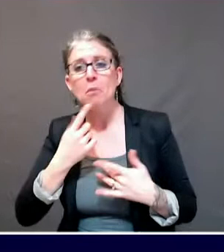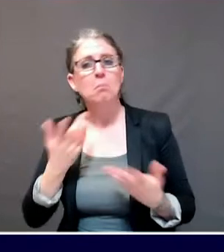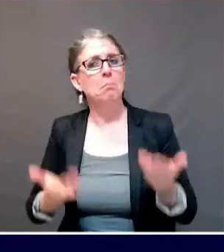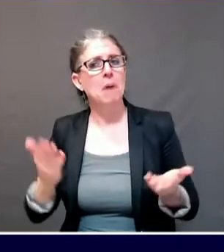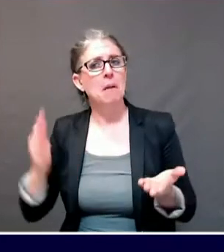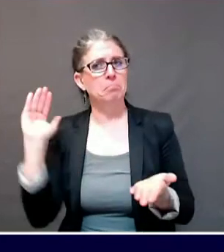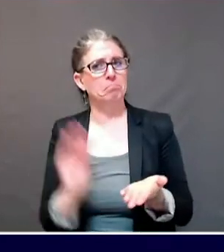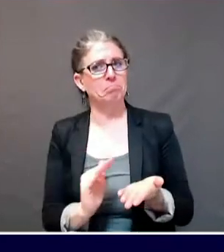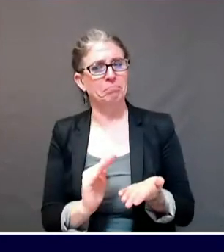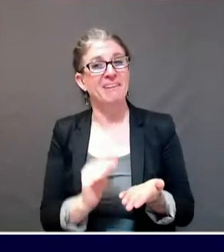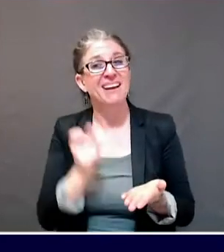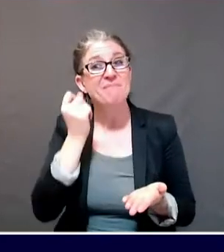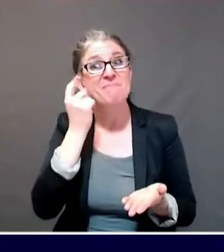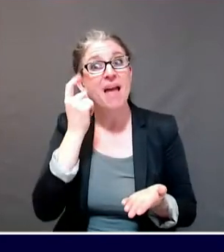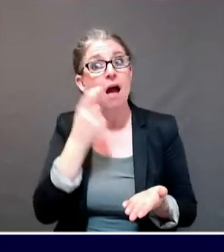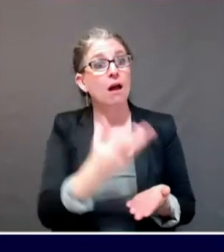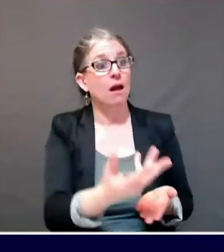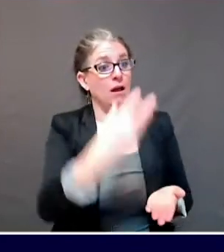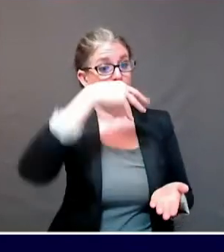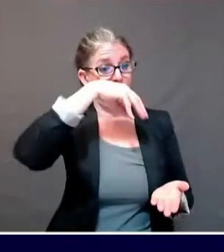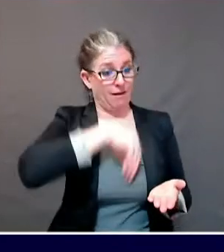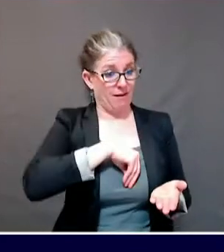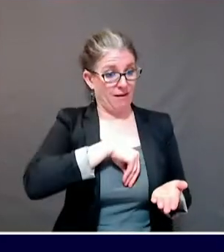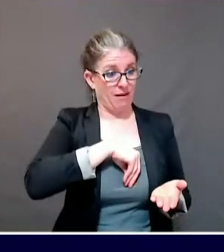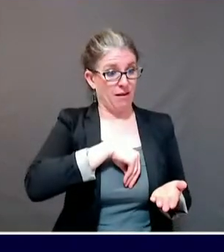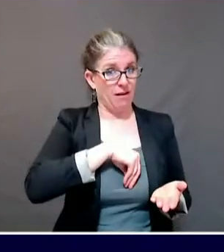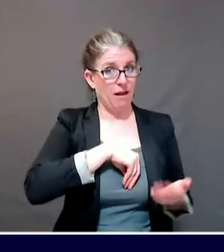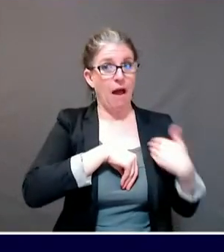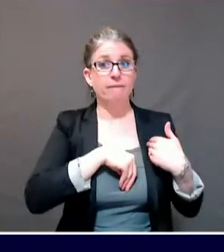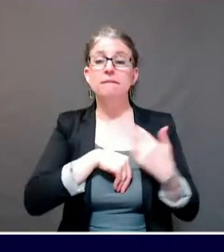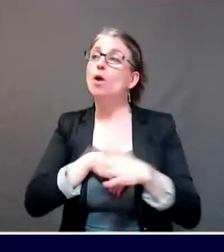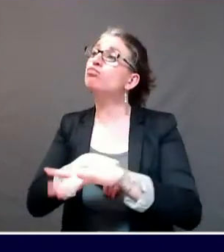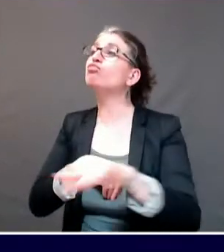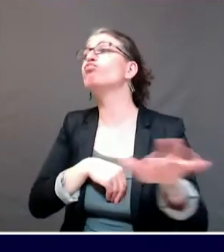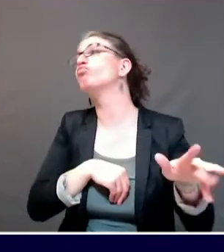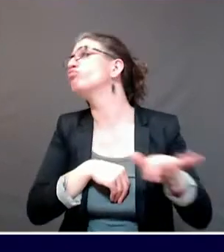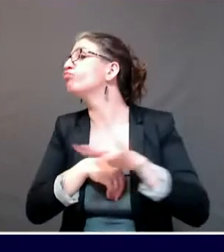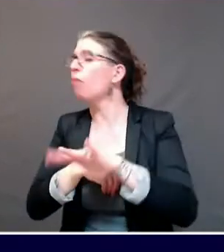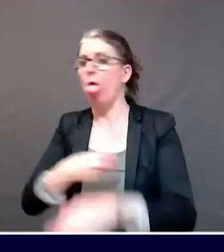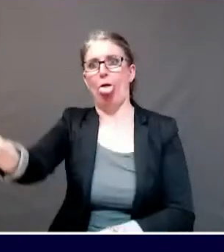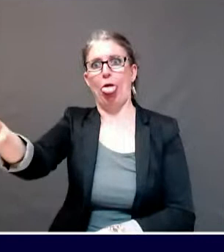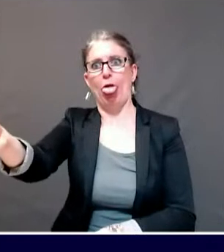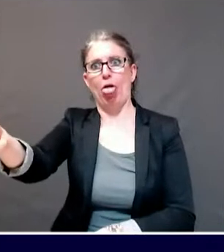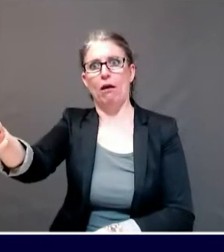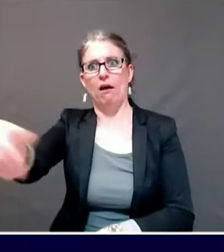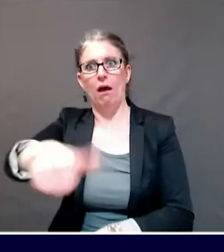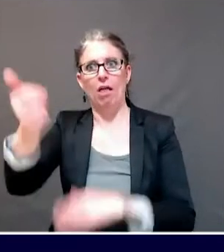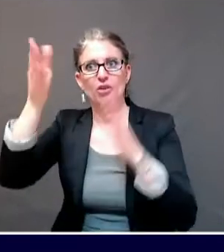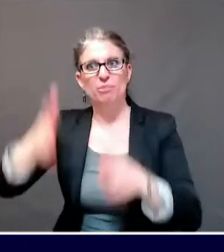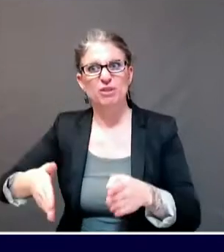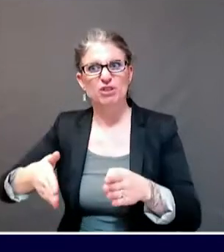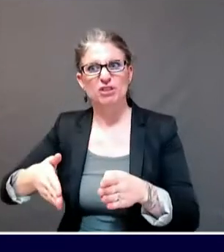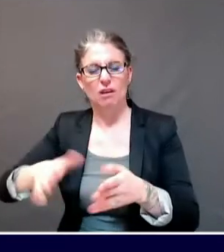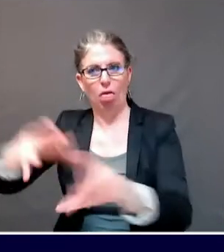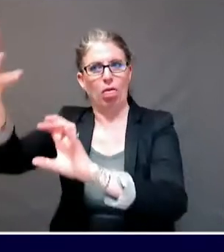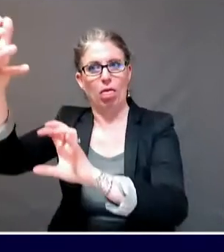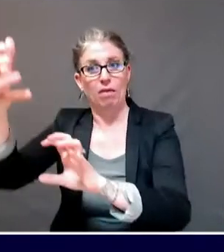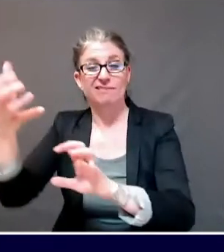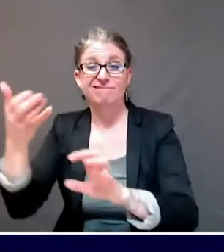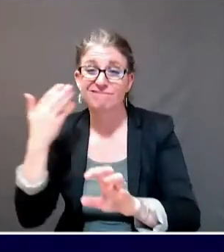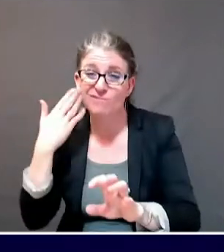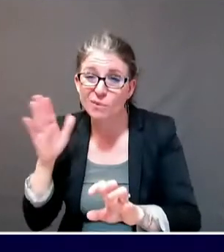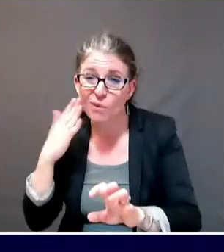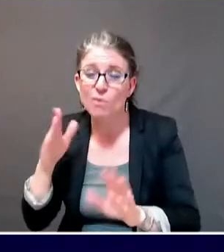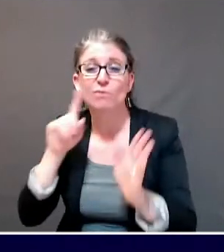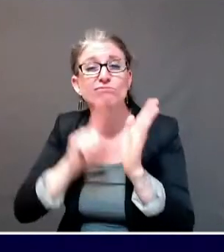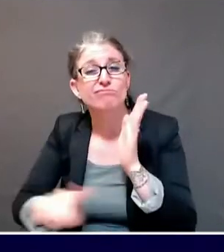early signs that point to the answer to that question being no, meaning that after you've been fully vaccinated, your